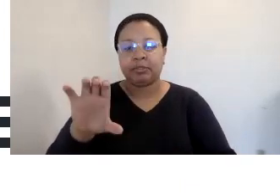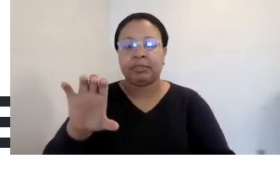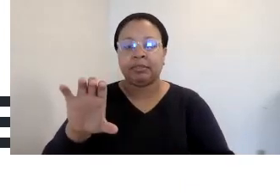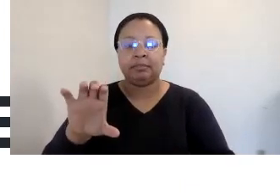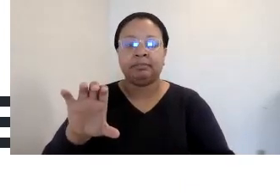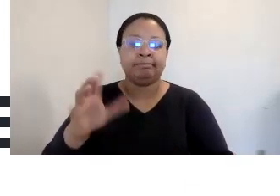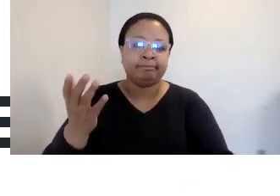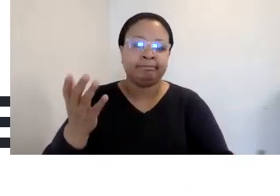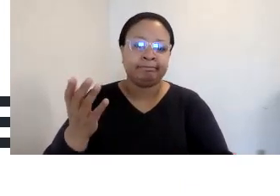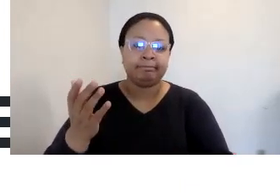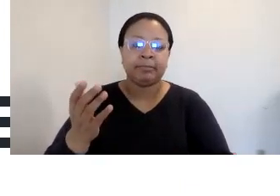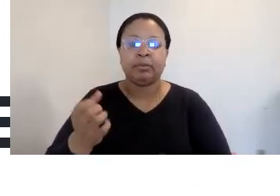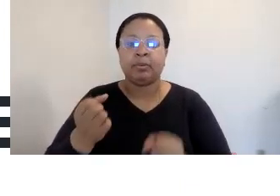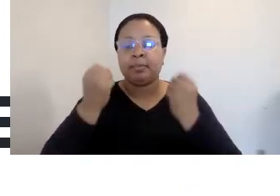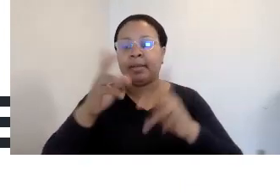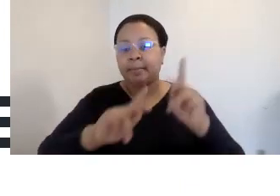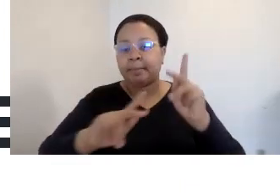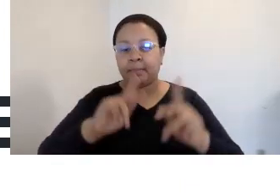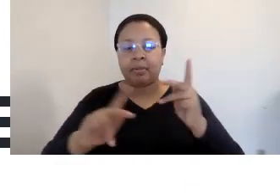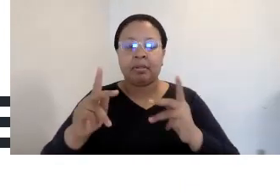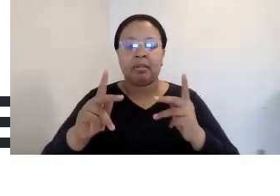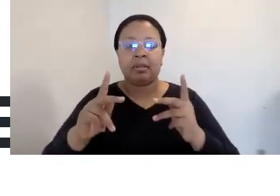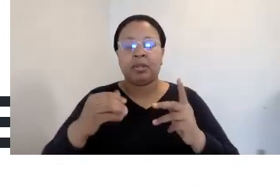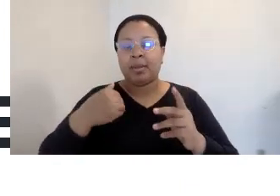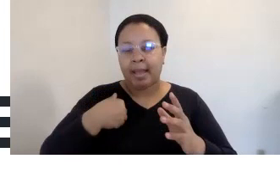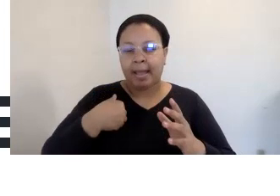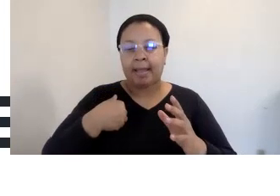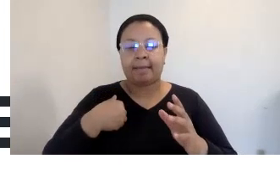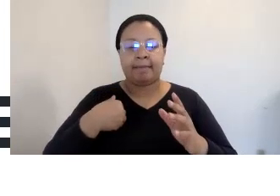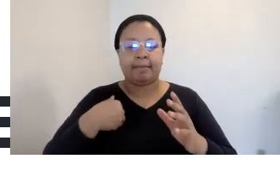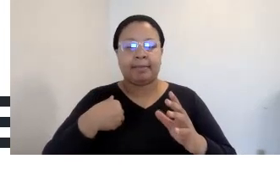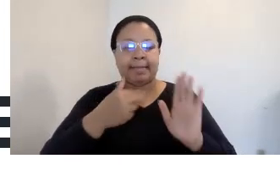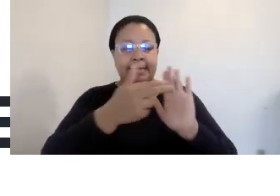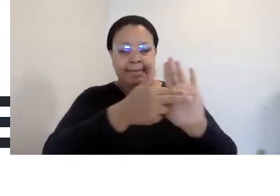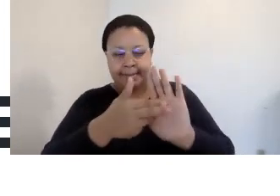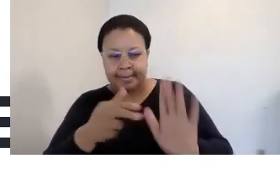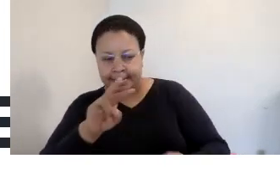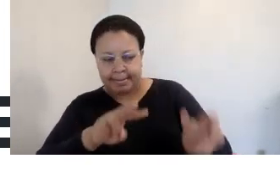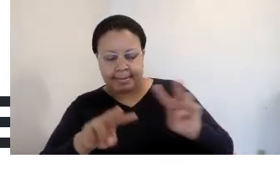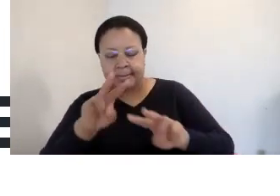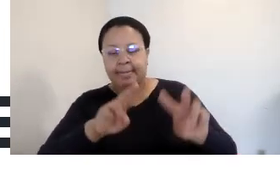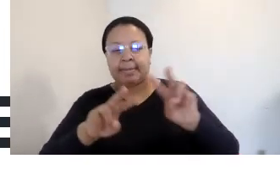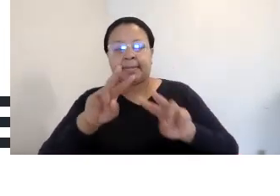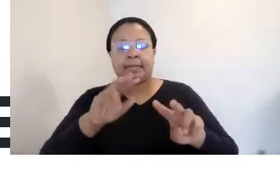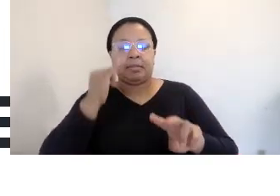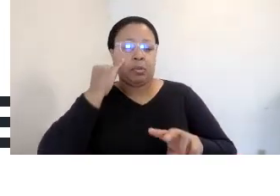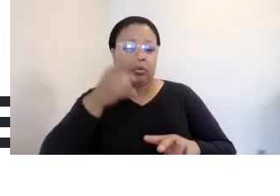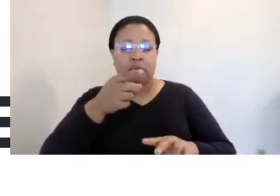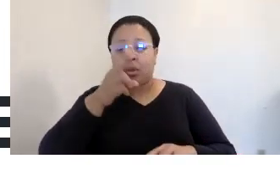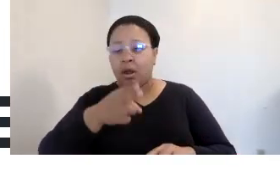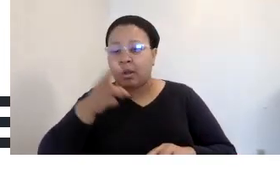So many people, there is a stereotype that if you're hard of